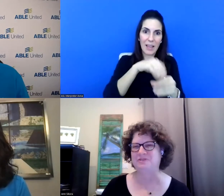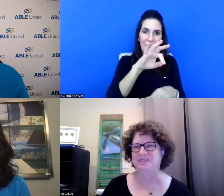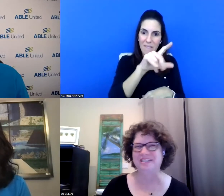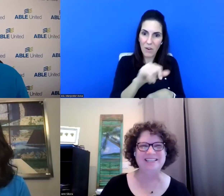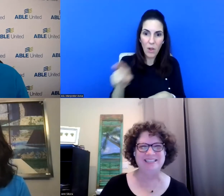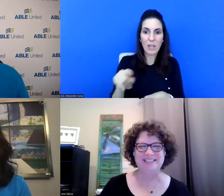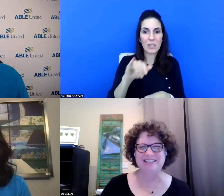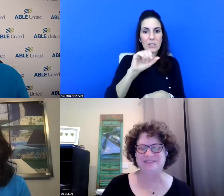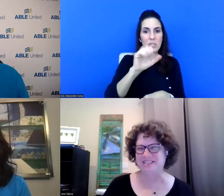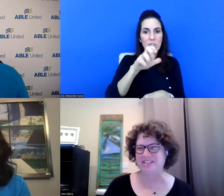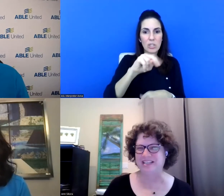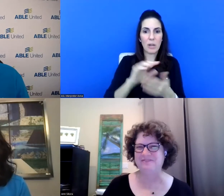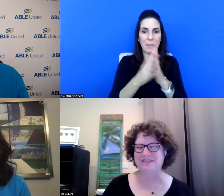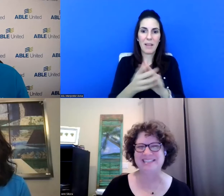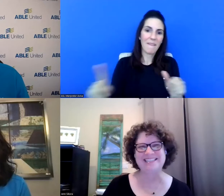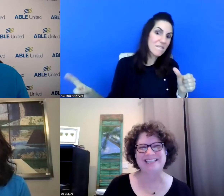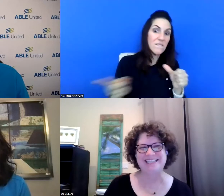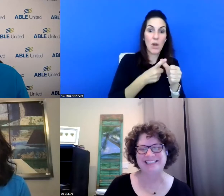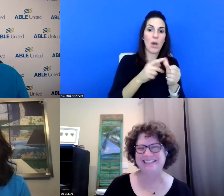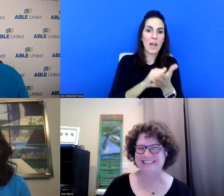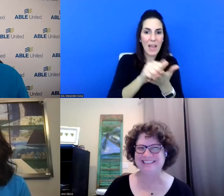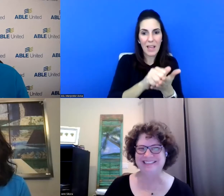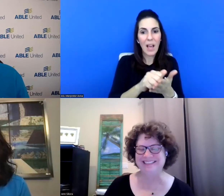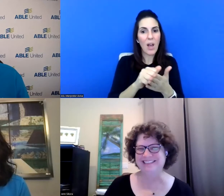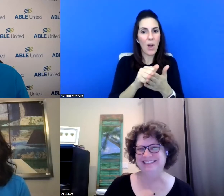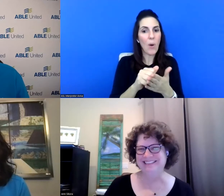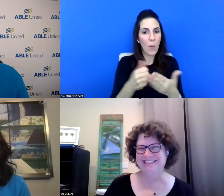account holder in July of 2016.